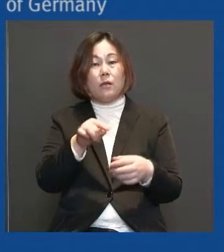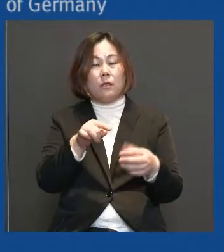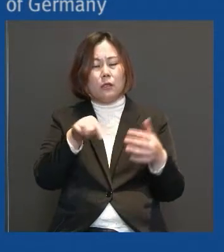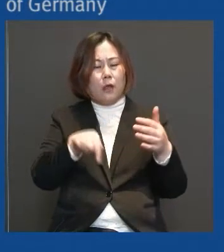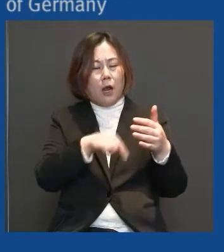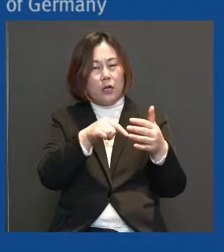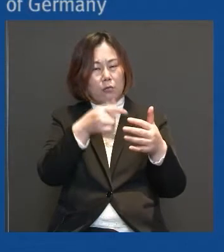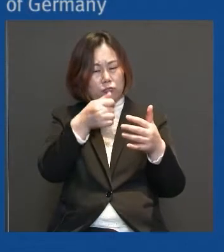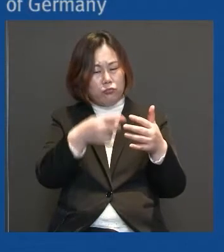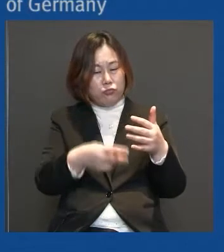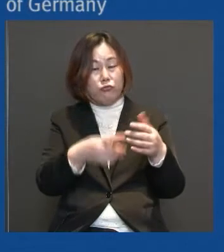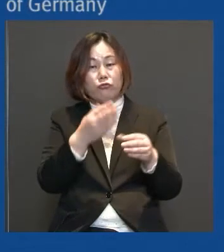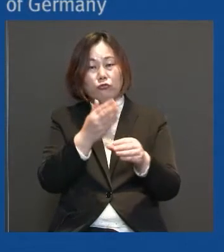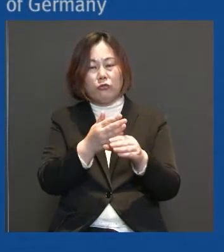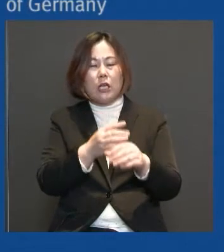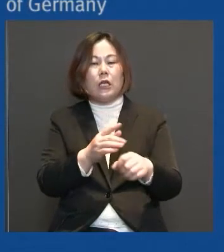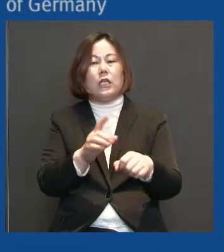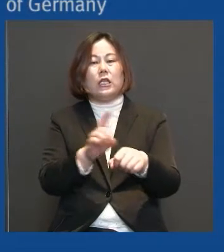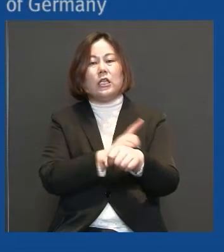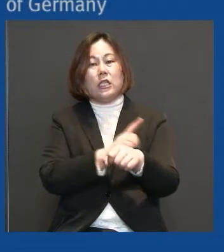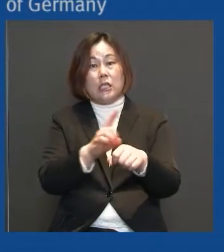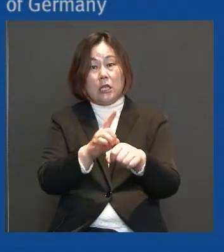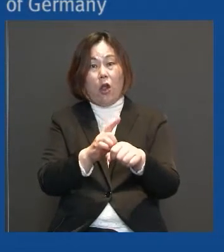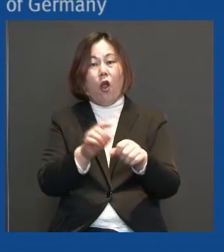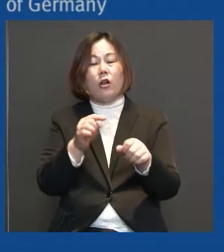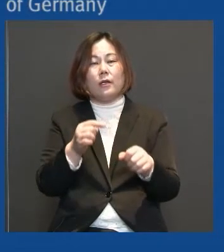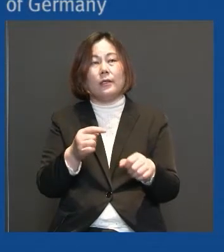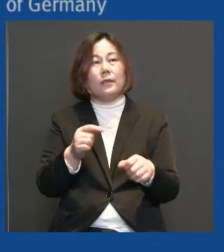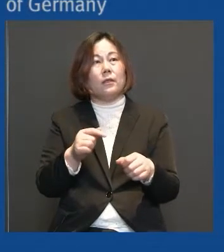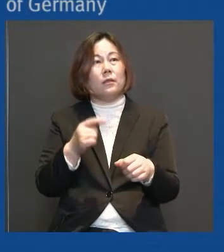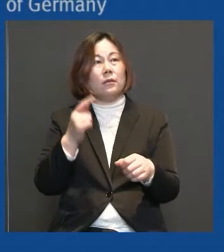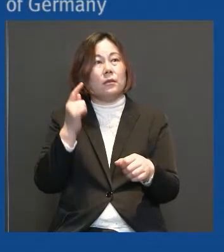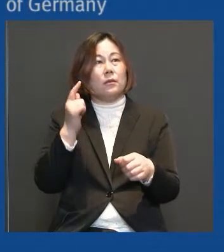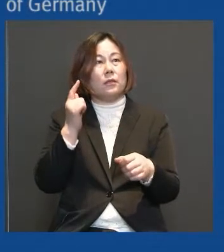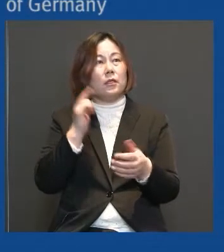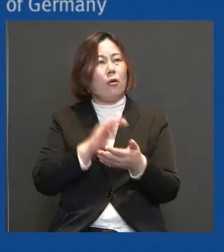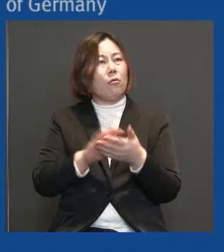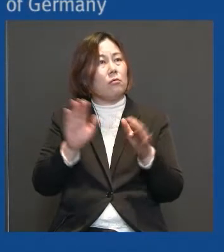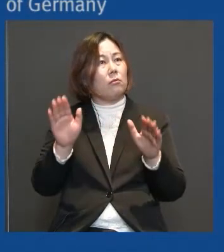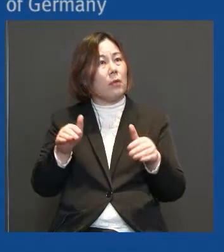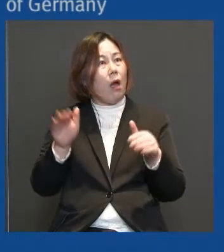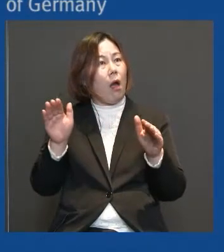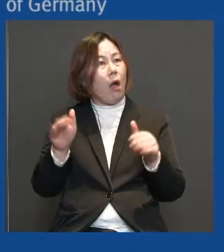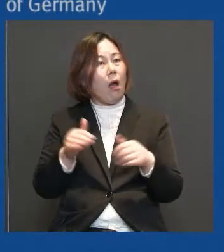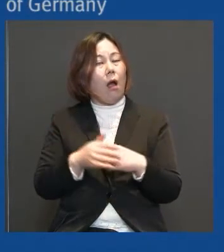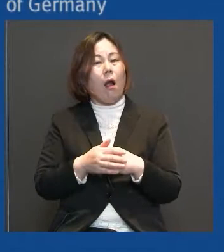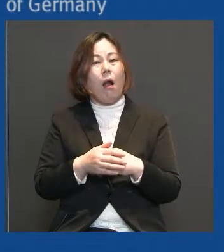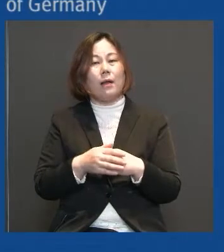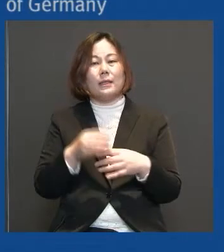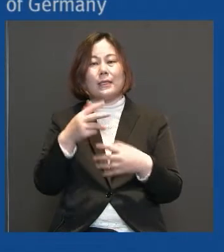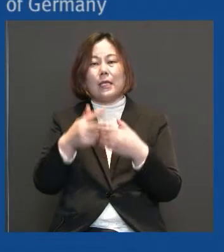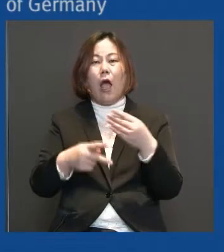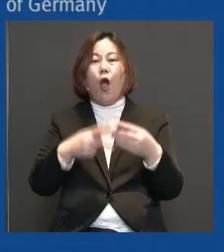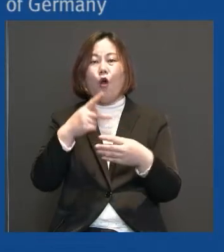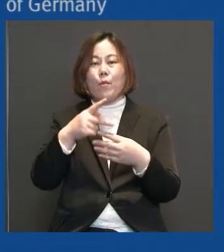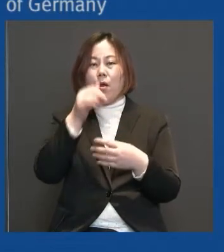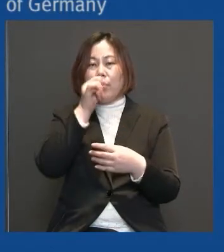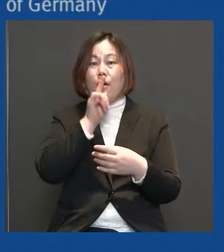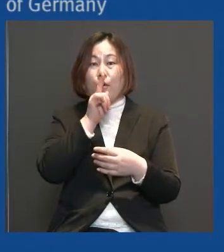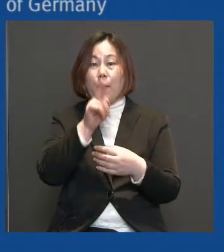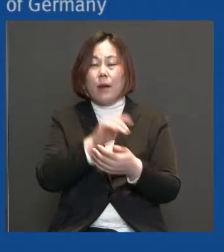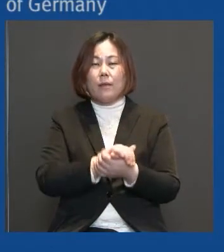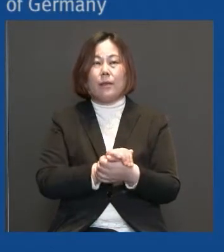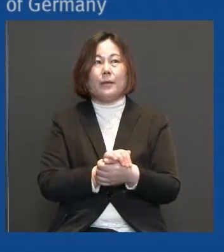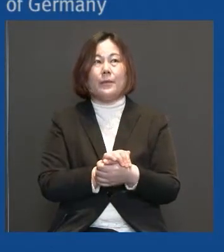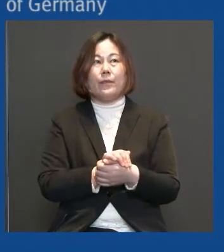want to briefly introduce. The Digital Angel project complements the Service Center Digitalization and Education of Older People